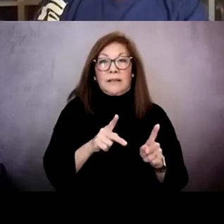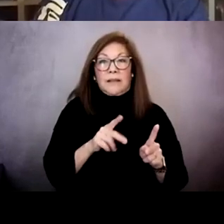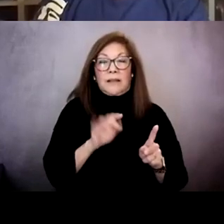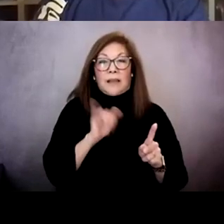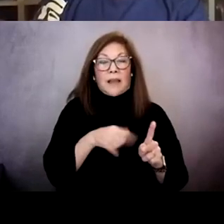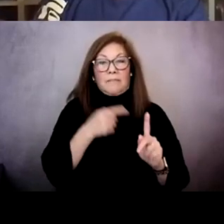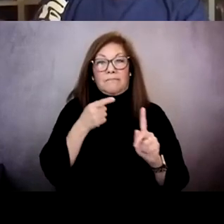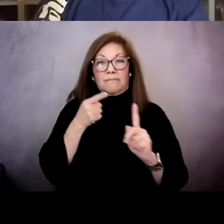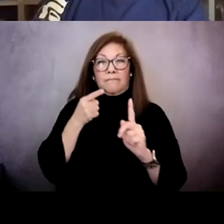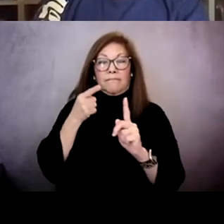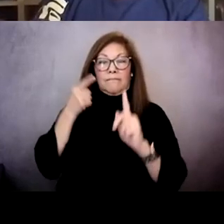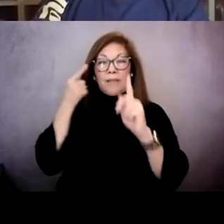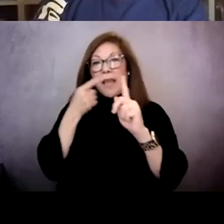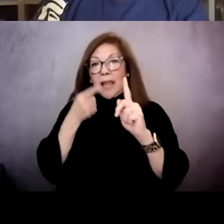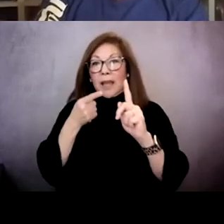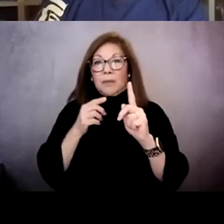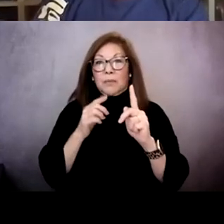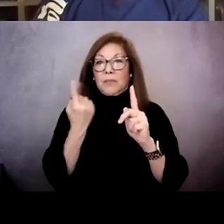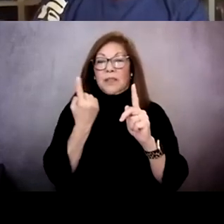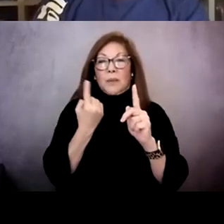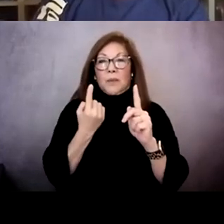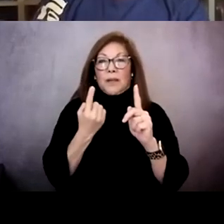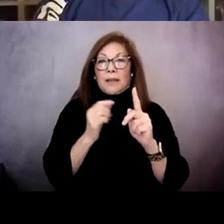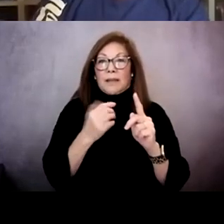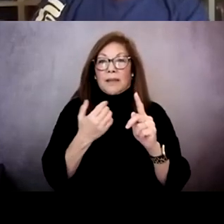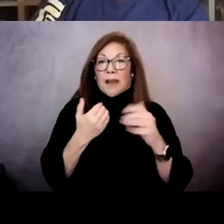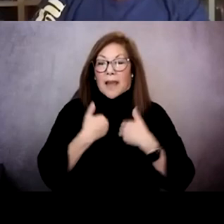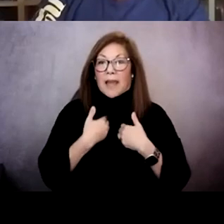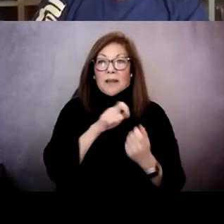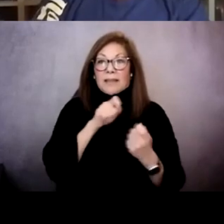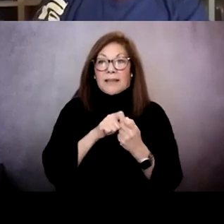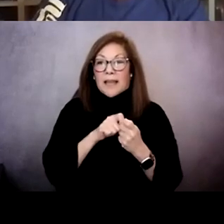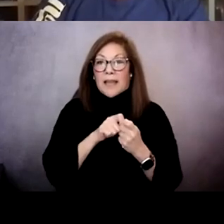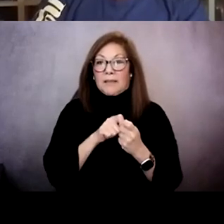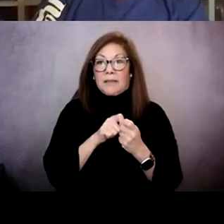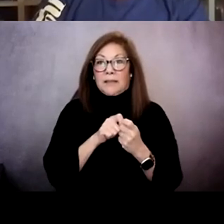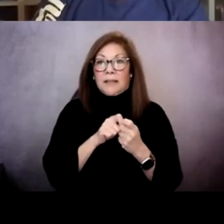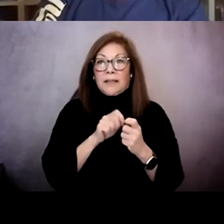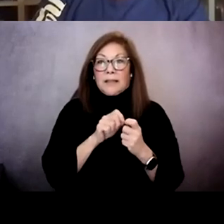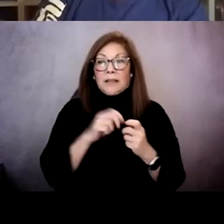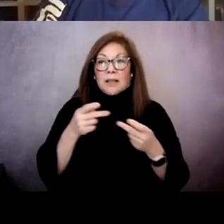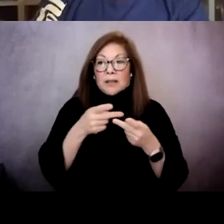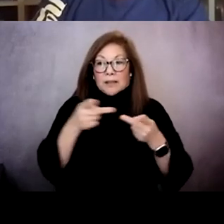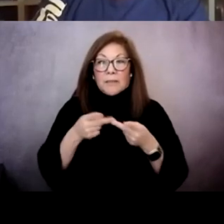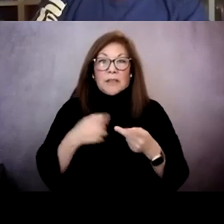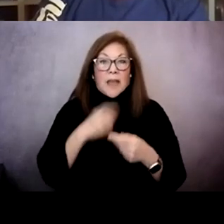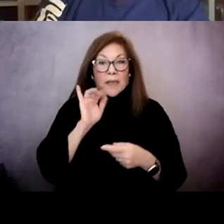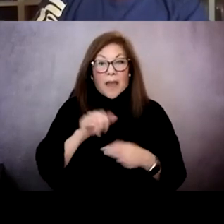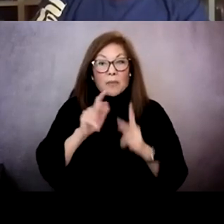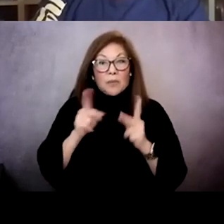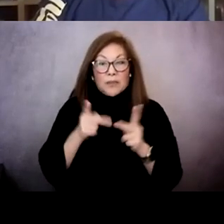aim was to be somebody who had my exact subject position, and that person would have the greatest